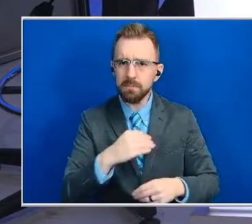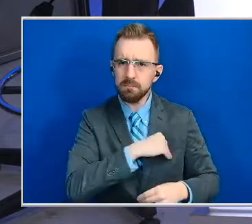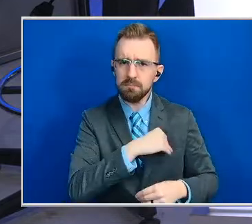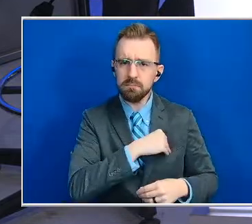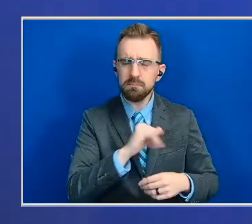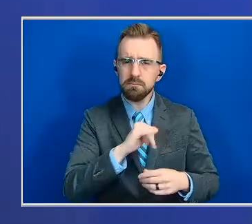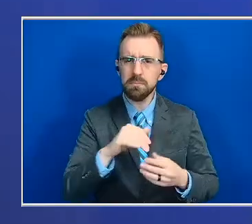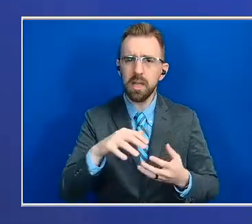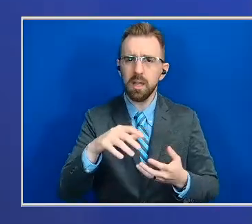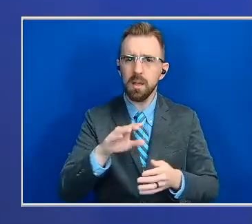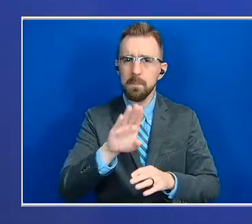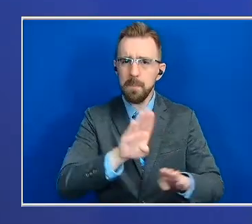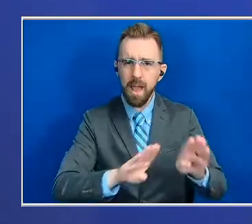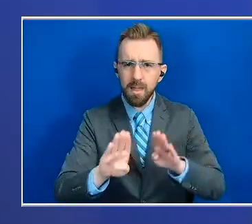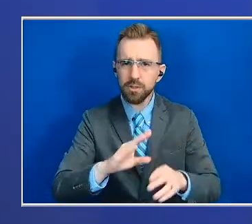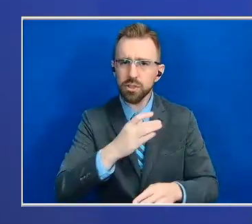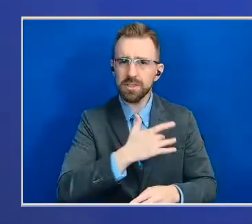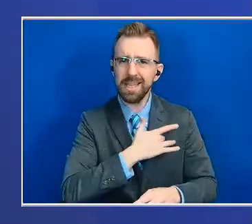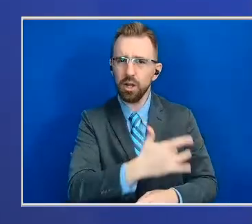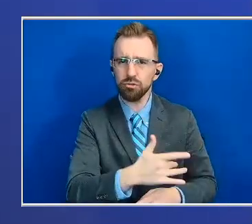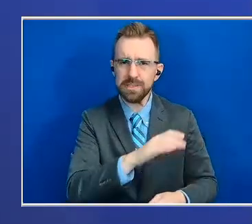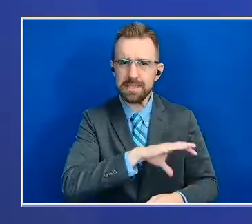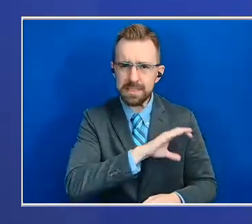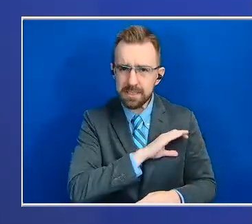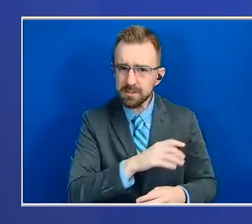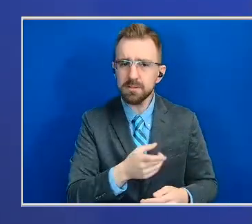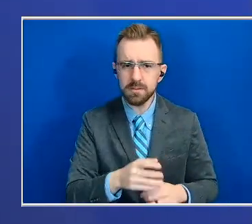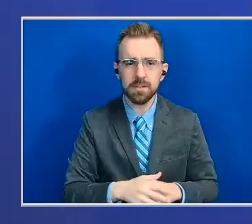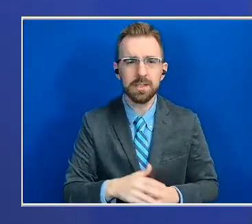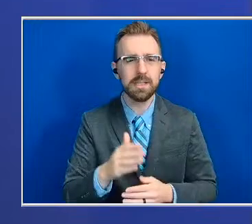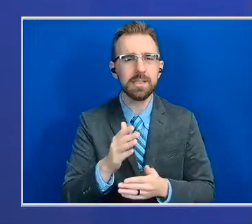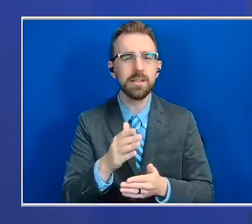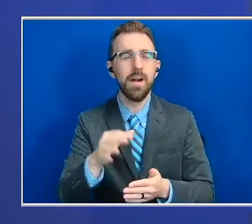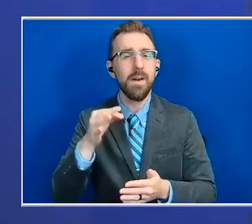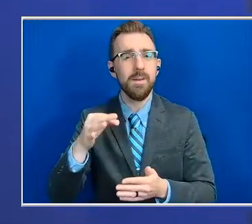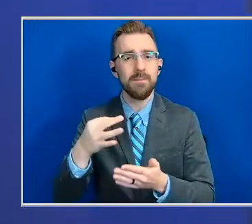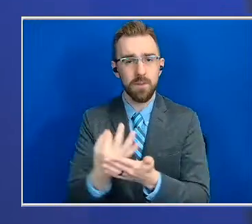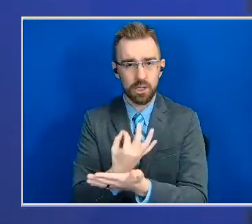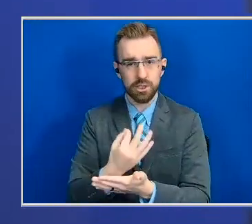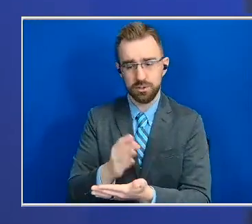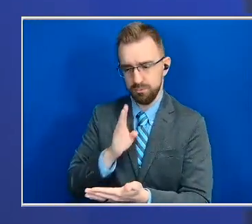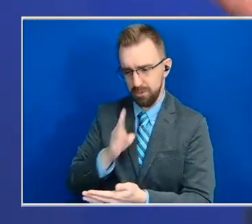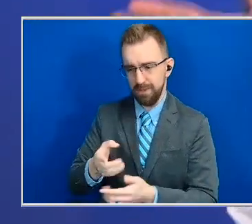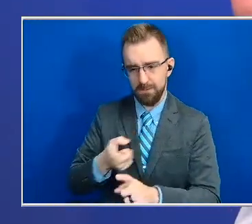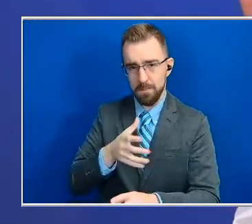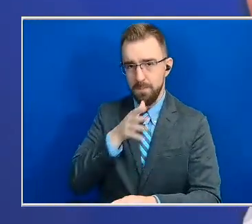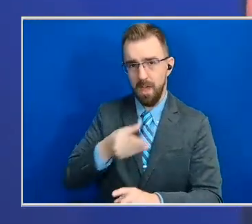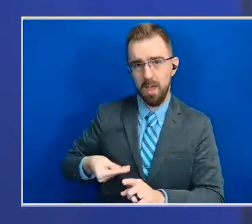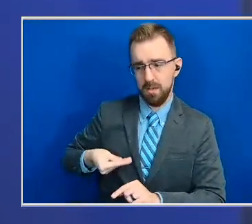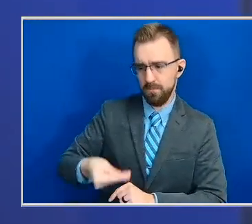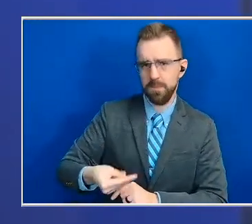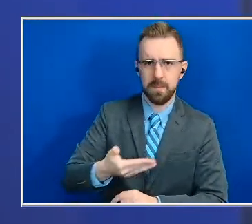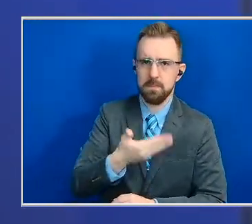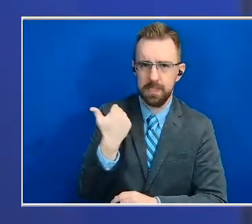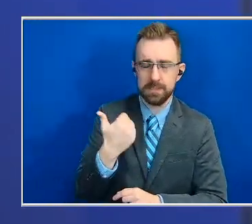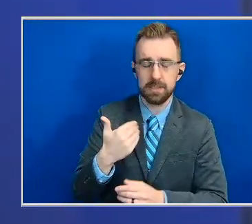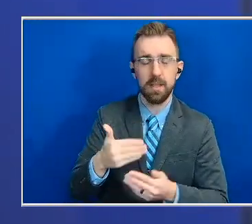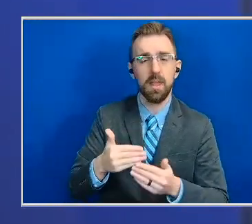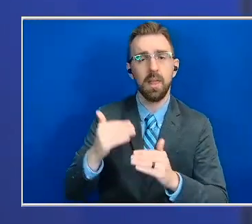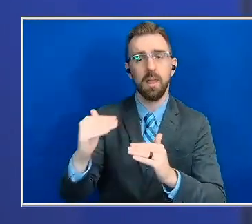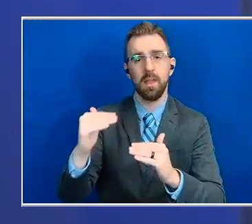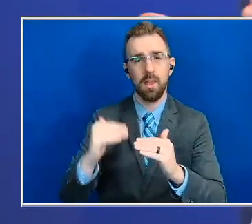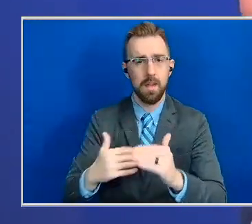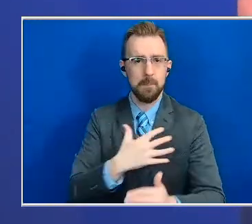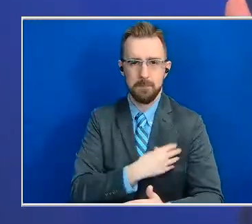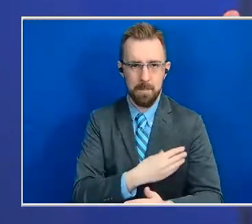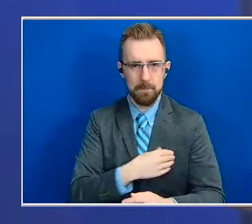some, so fresh breast milk directly from mom is the best. Next would be pumped milk, which